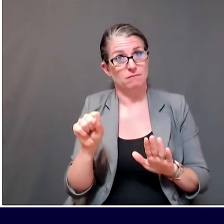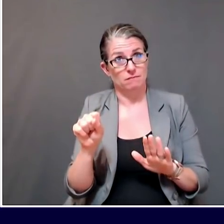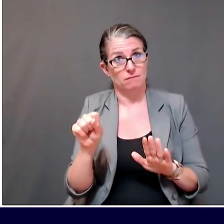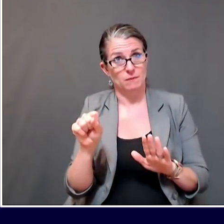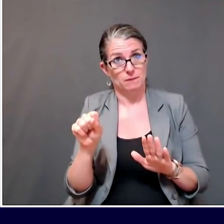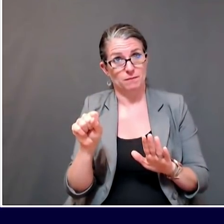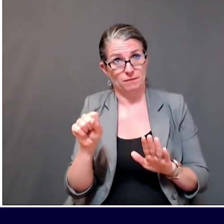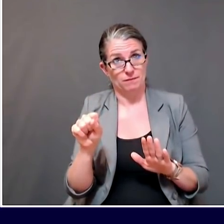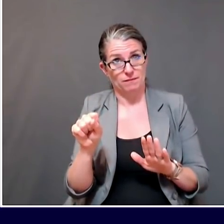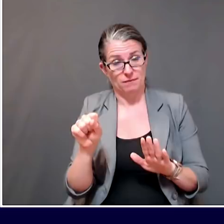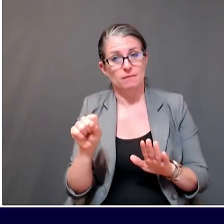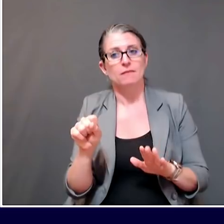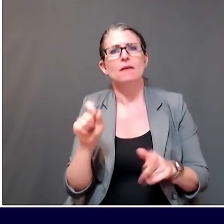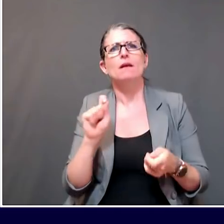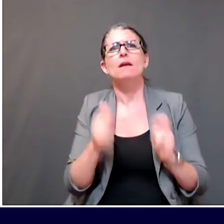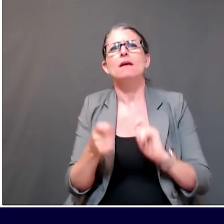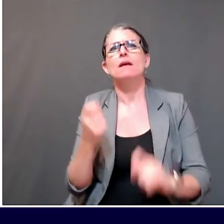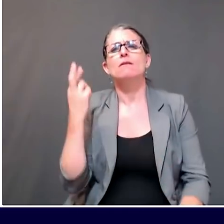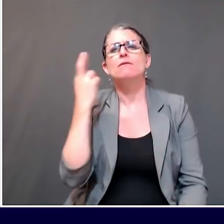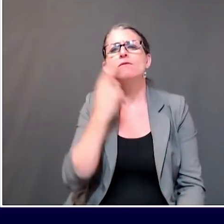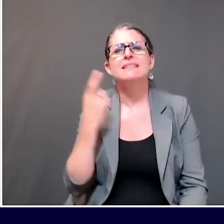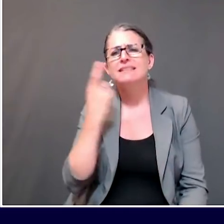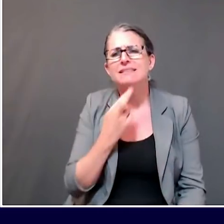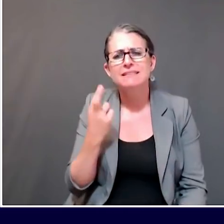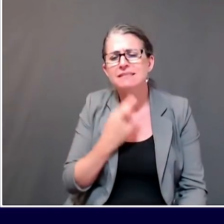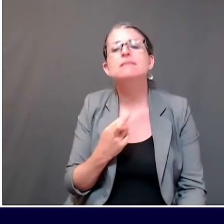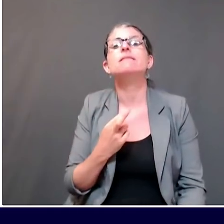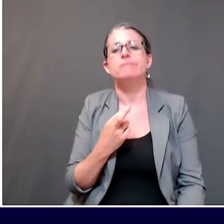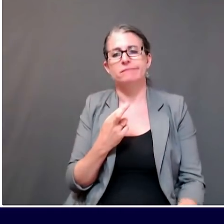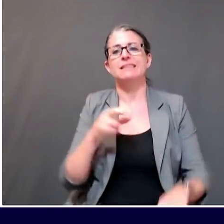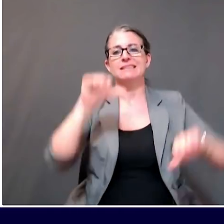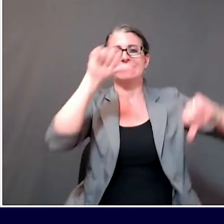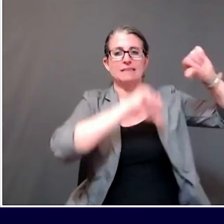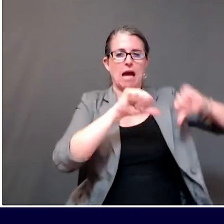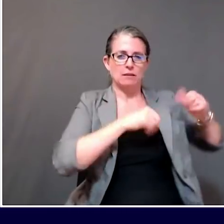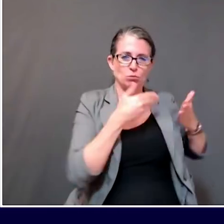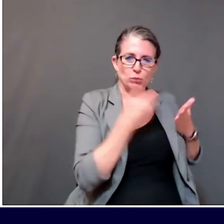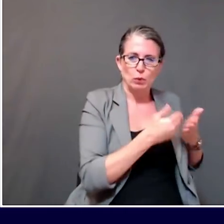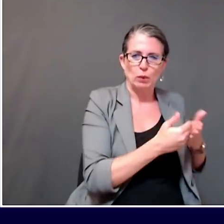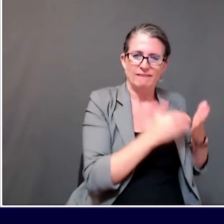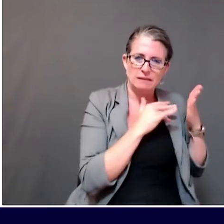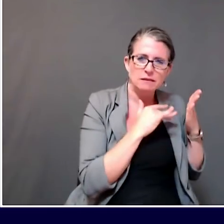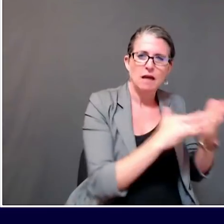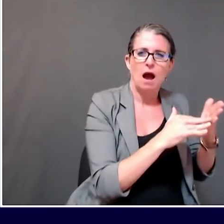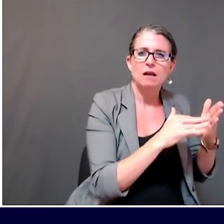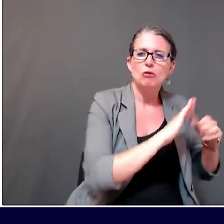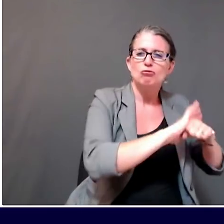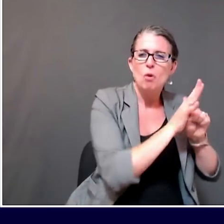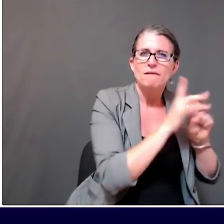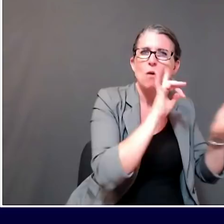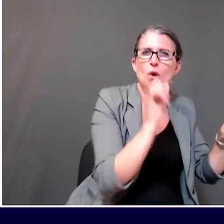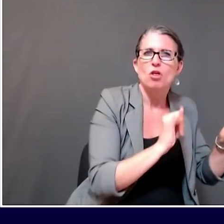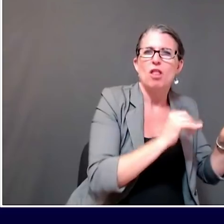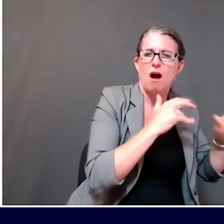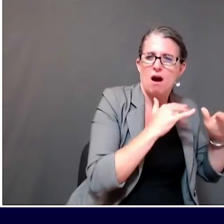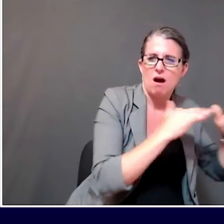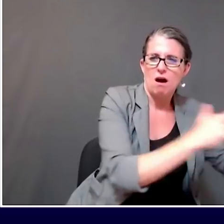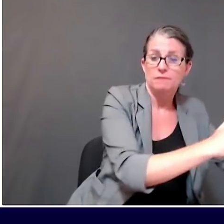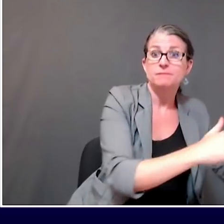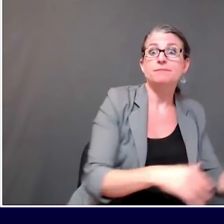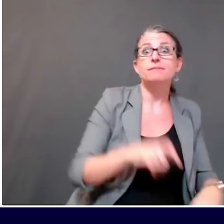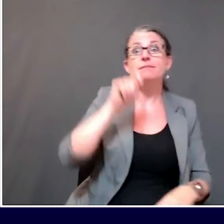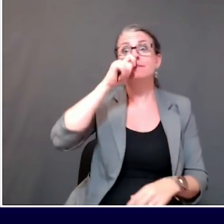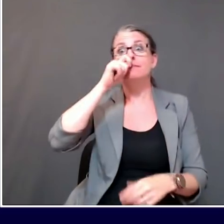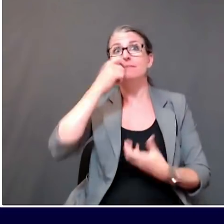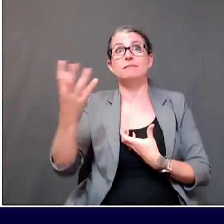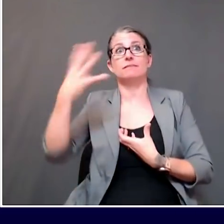that after a certain period of days, individuals are no longer spreading the virus in ways that can cause